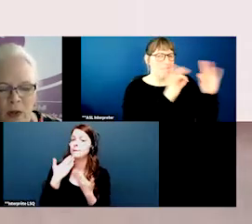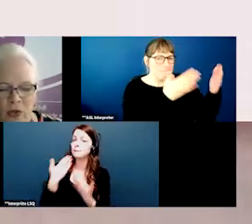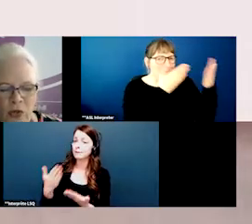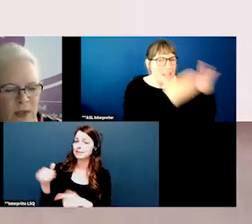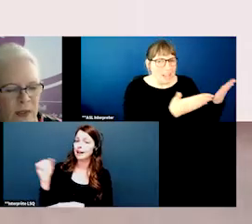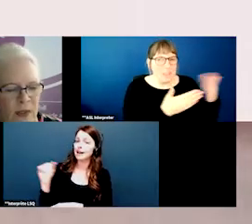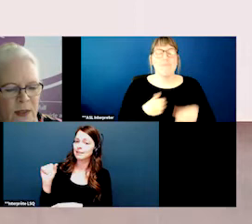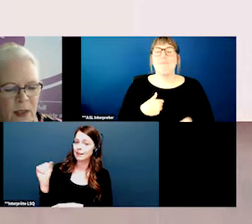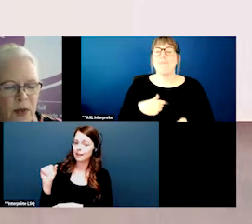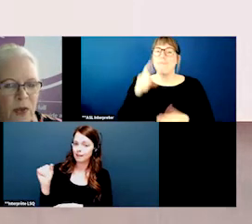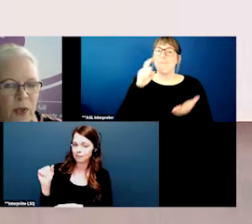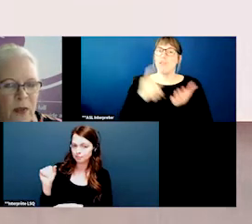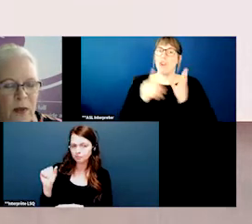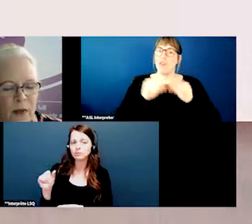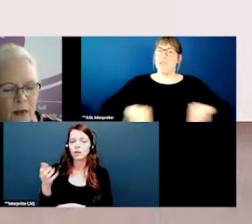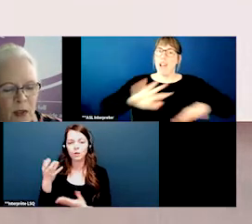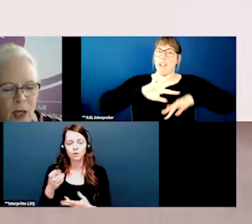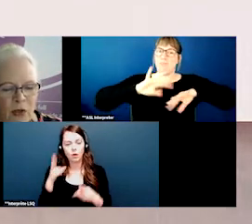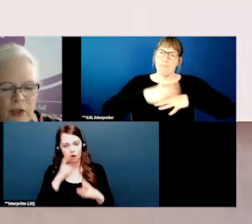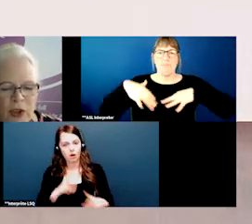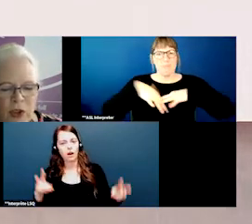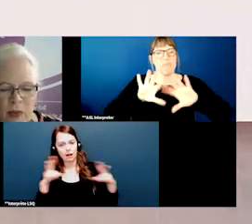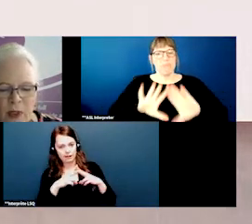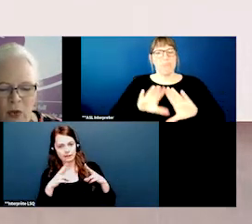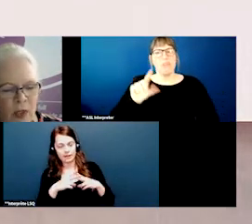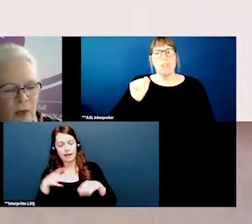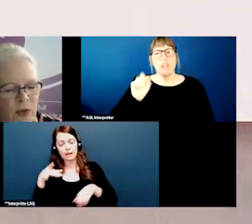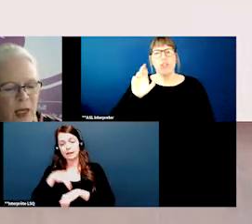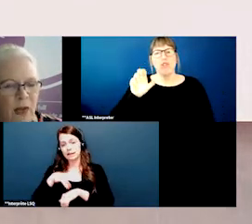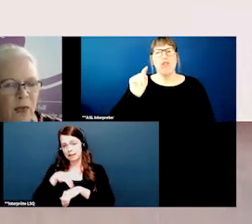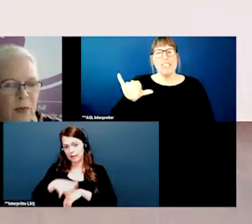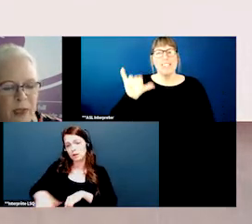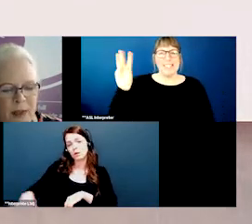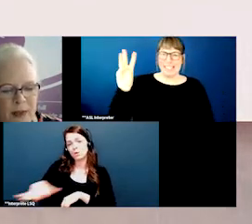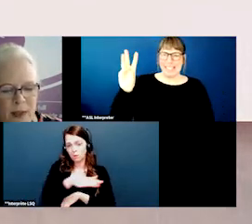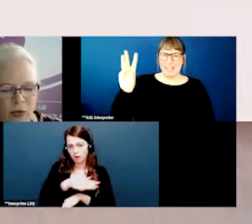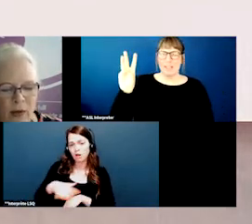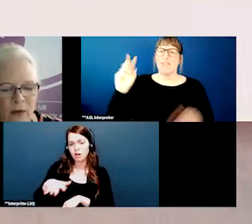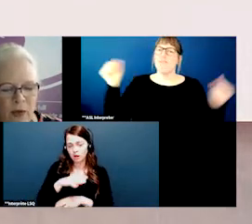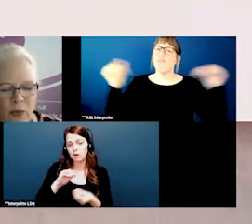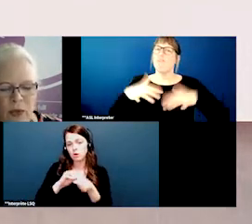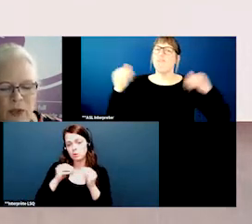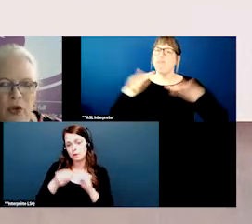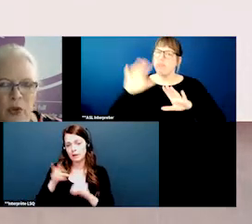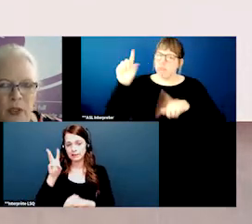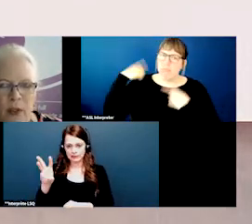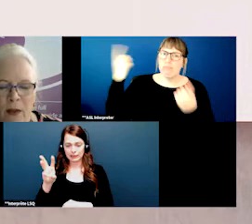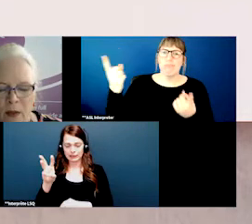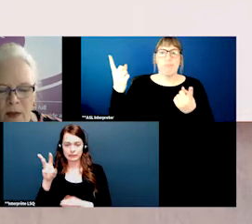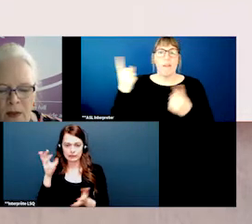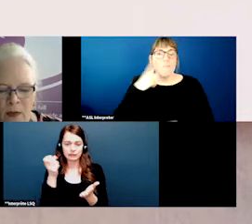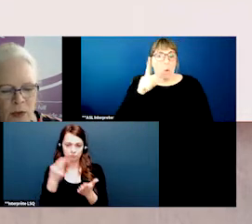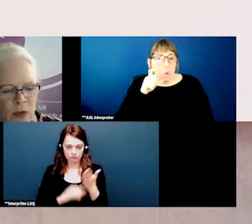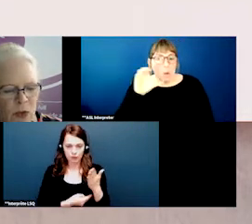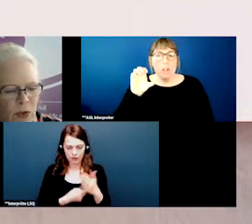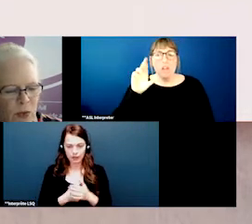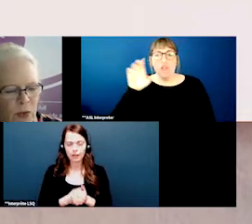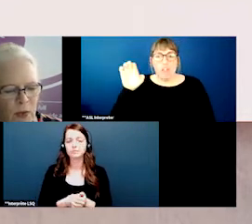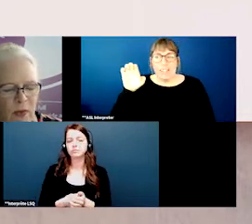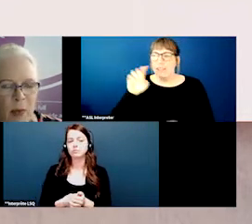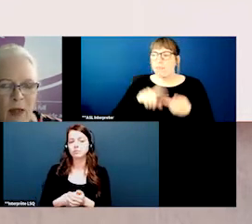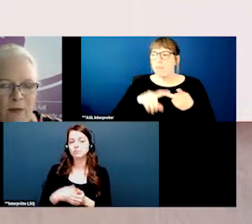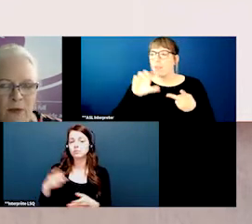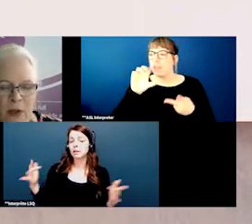that we are on Treaty 6 territory, a traditional meeting grounds, gathering place, and traveling route to the Cree, the